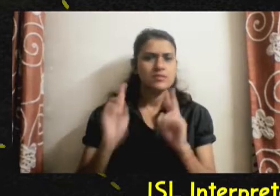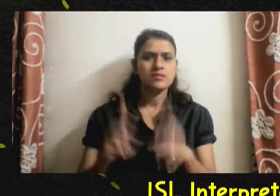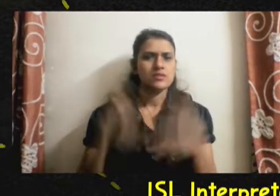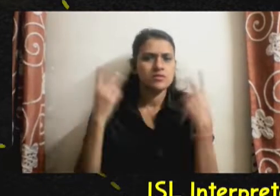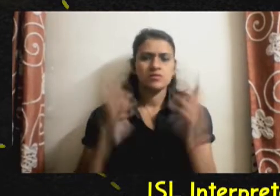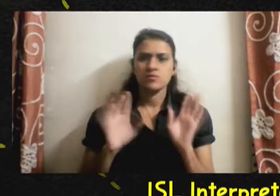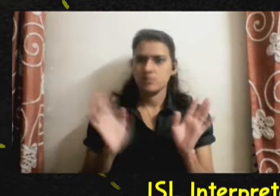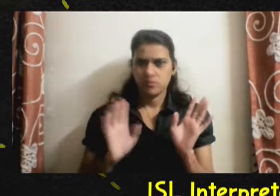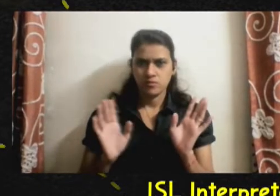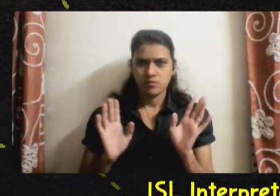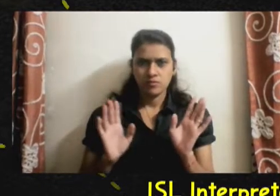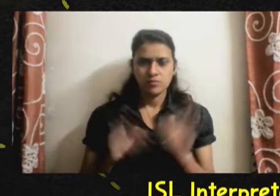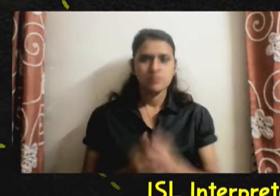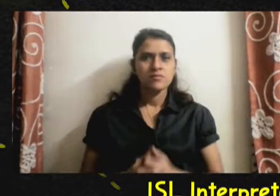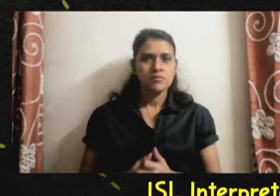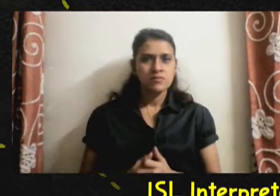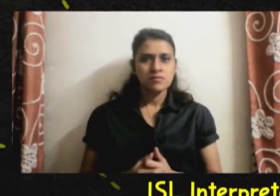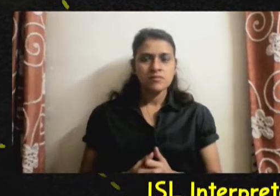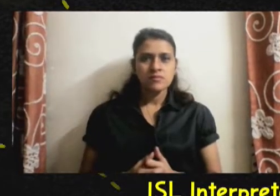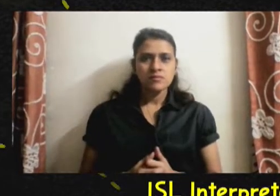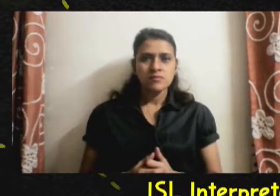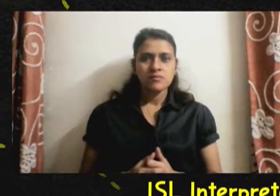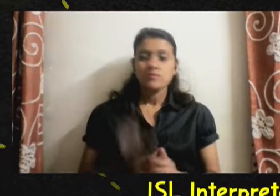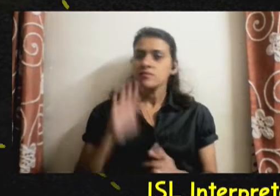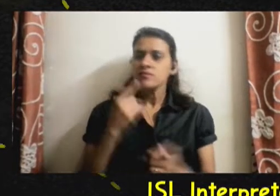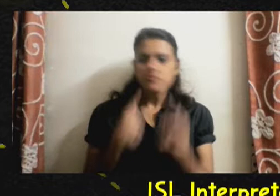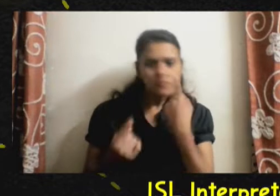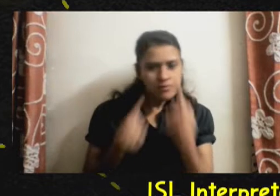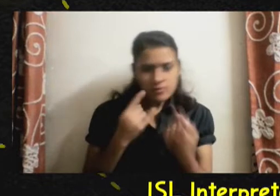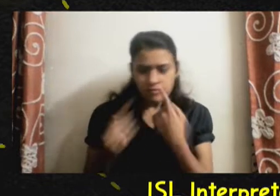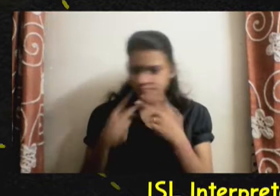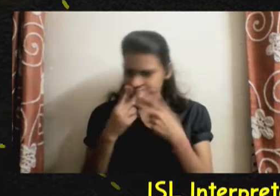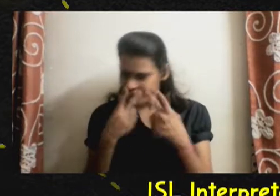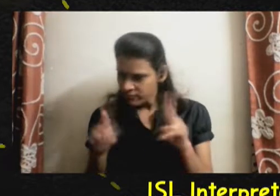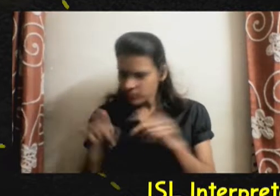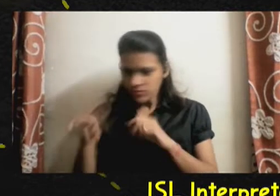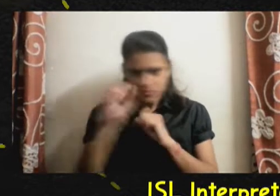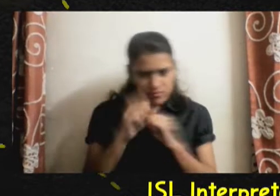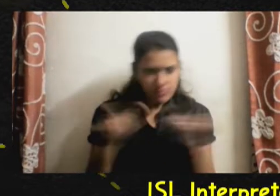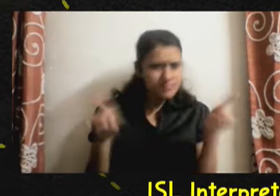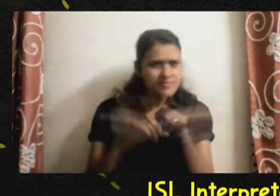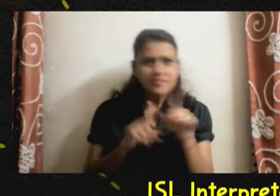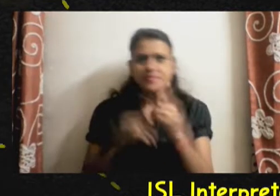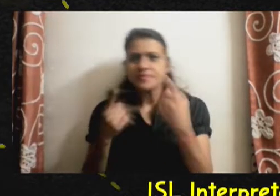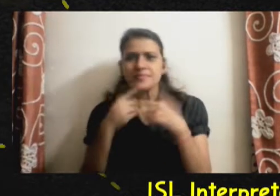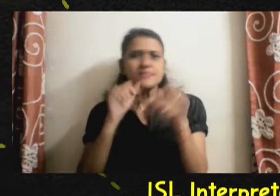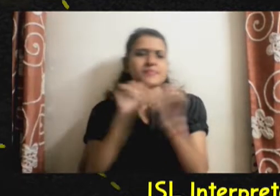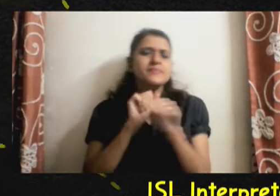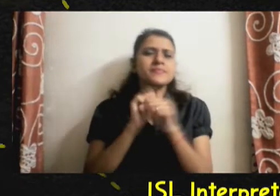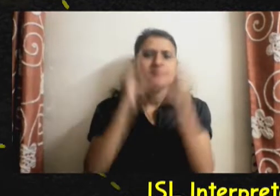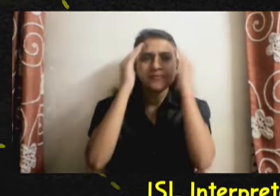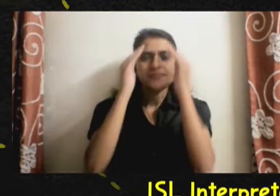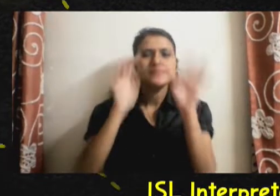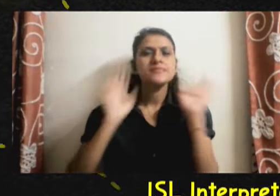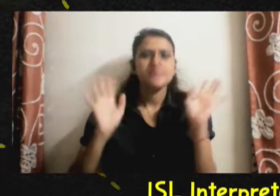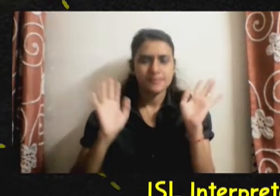nothing new in the data we're pulling. It's just how we analyze it is more unique. But as you've mentioned, I think what is really important to